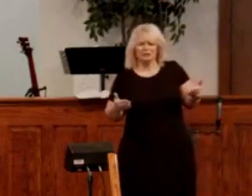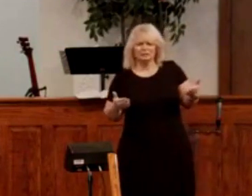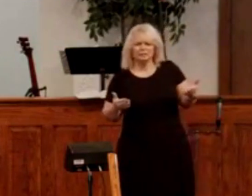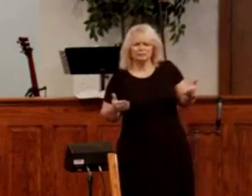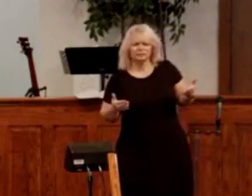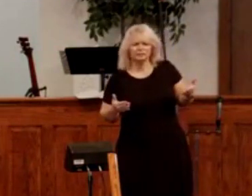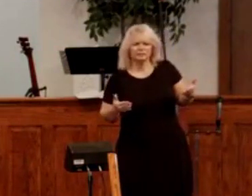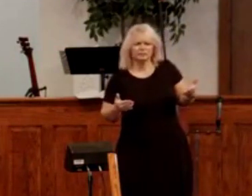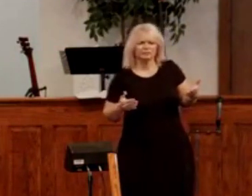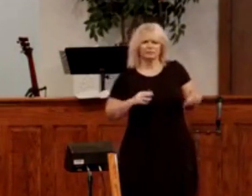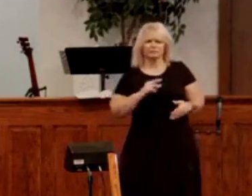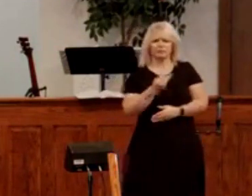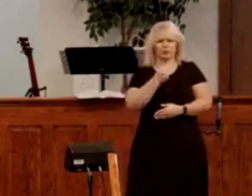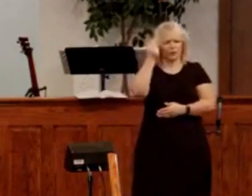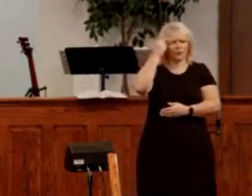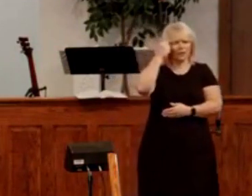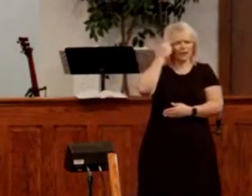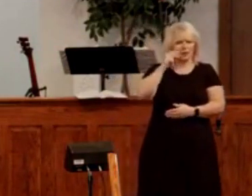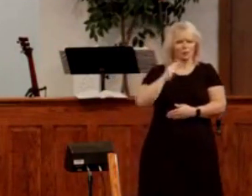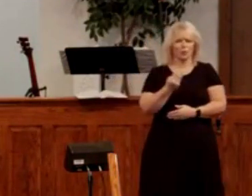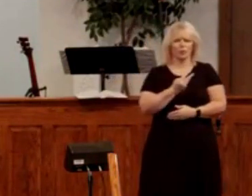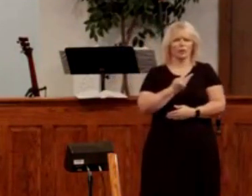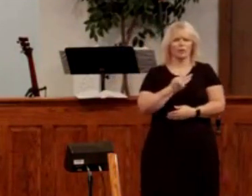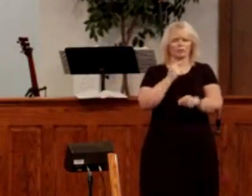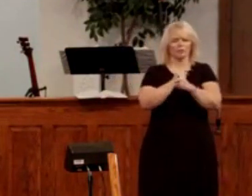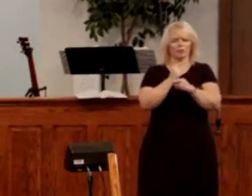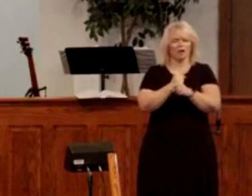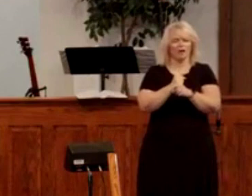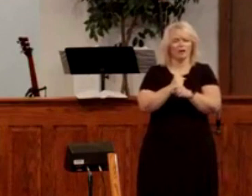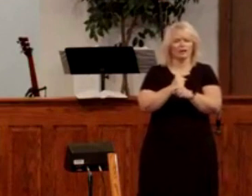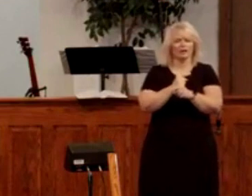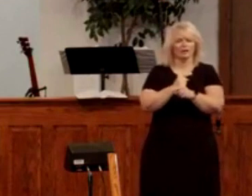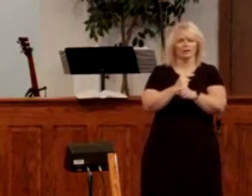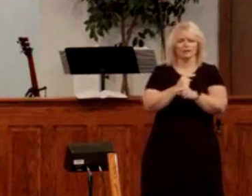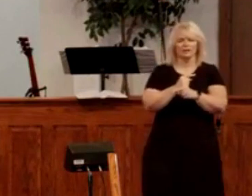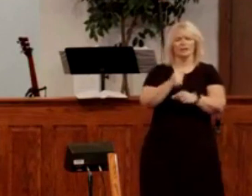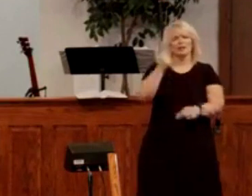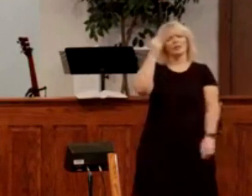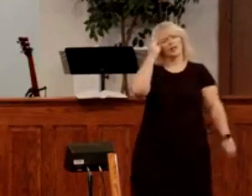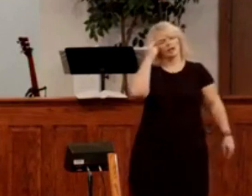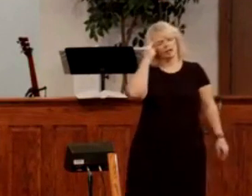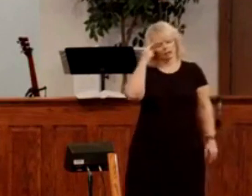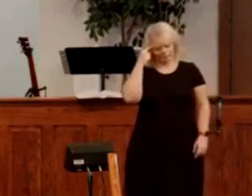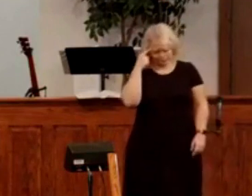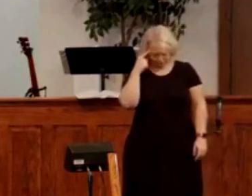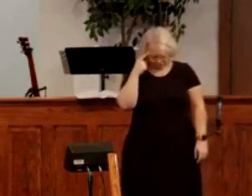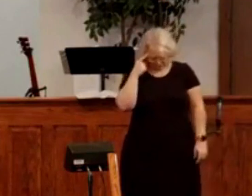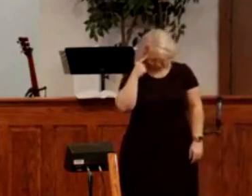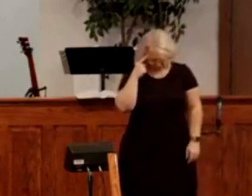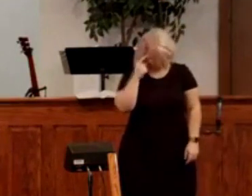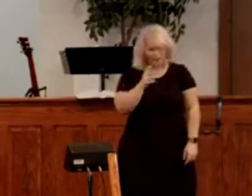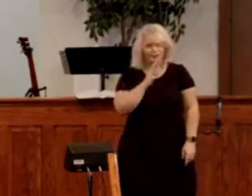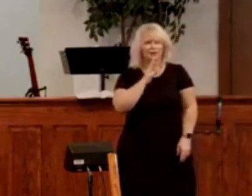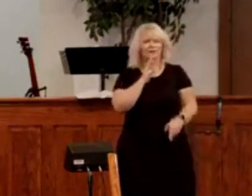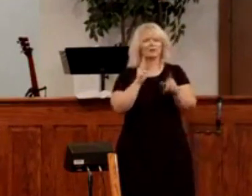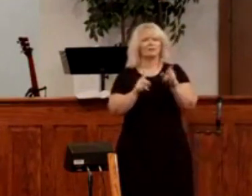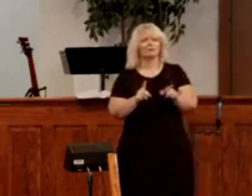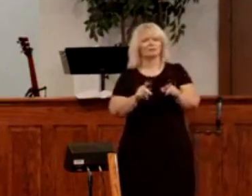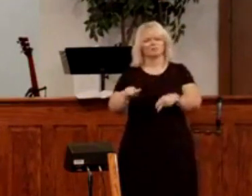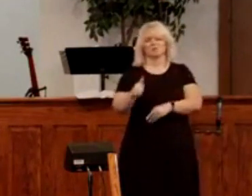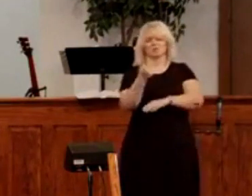We all think we're right. And that's not cool. Think about this. I talked to somebody about this the other